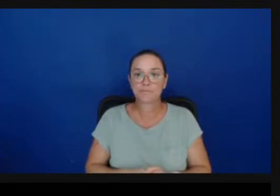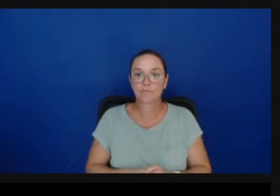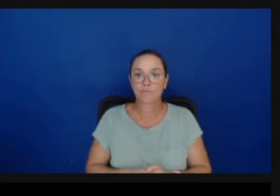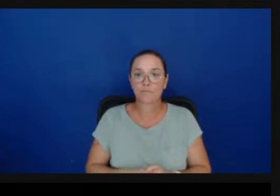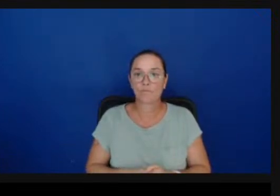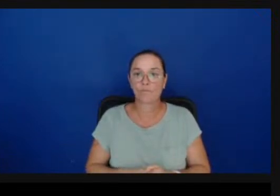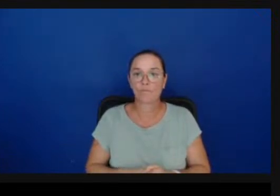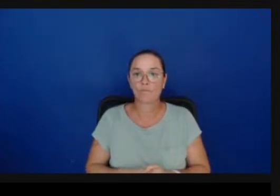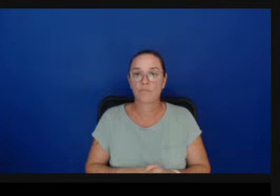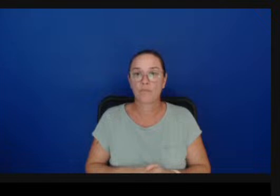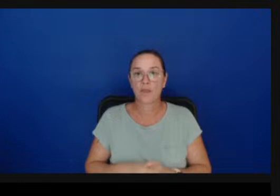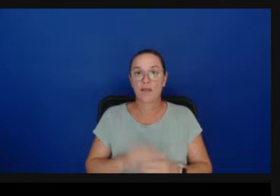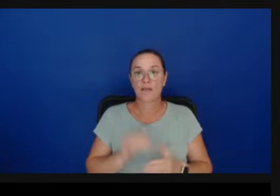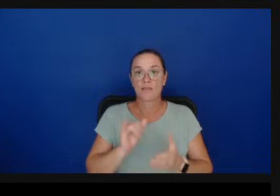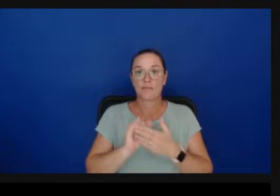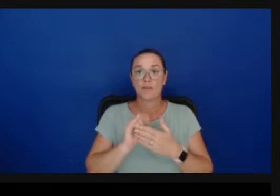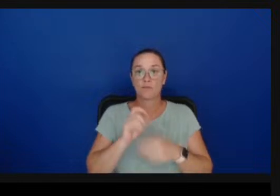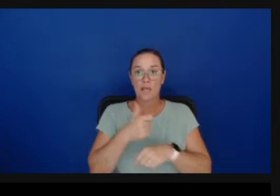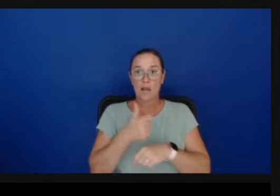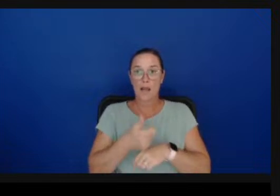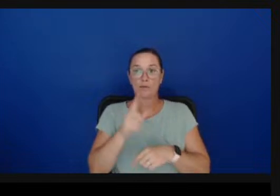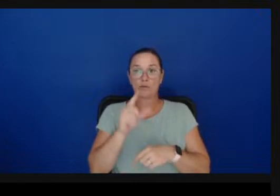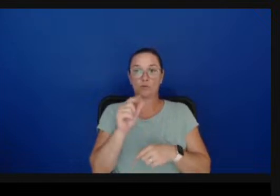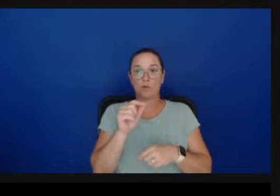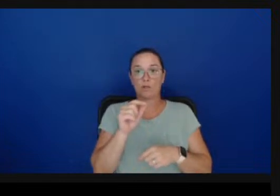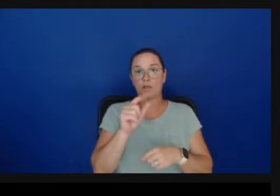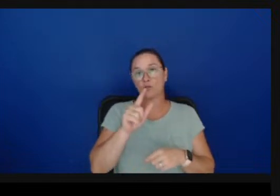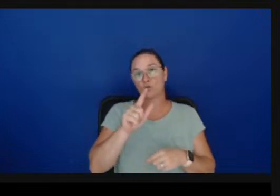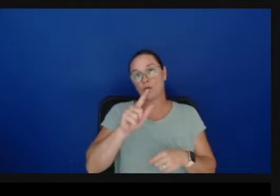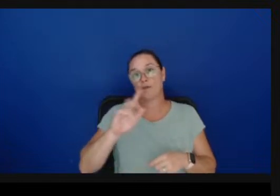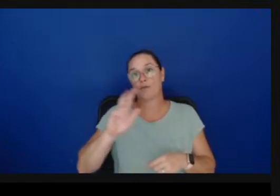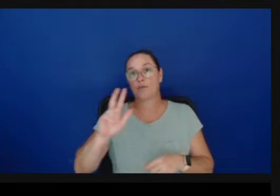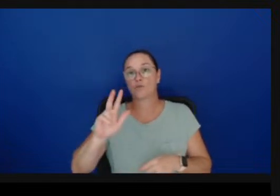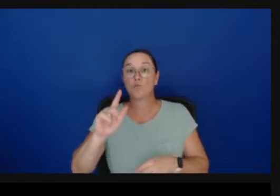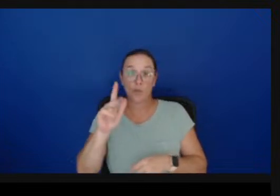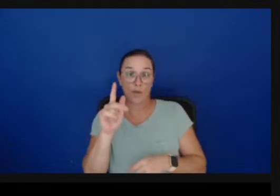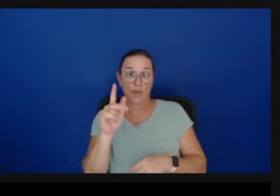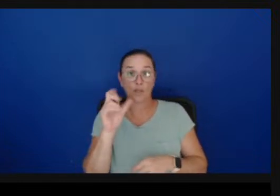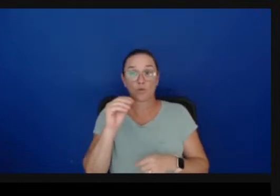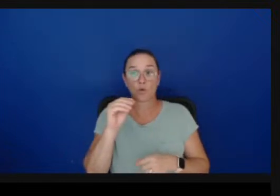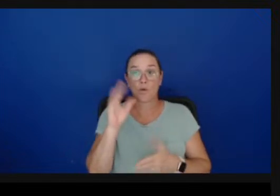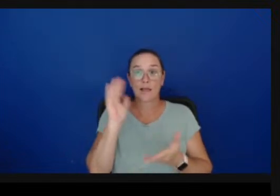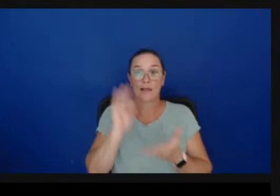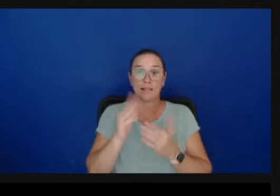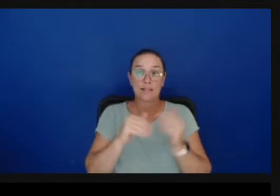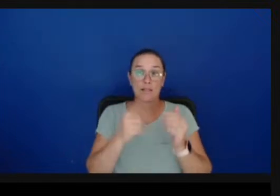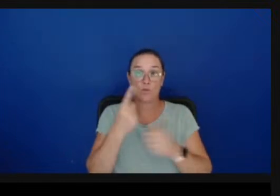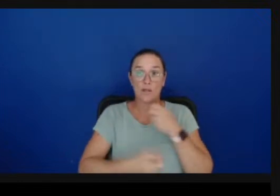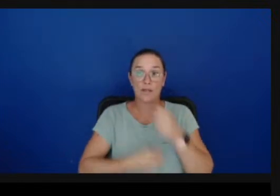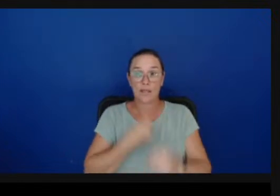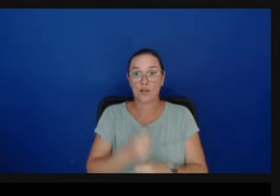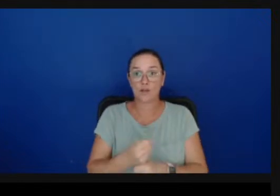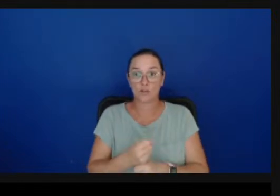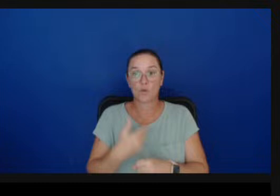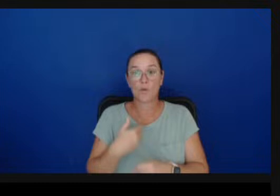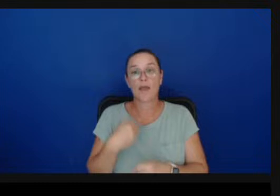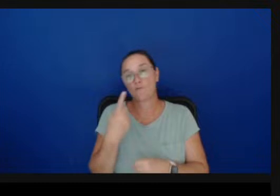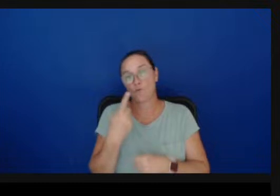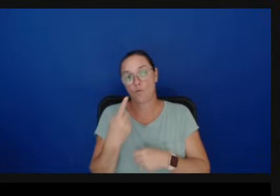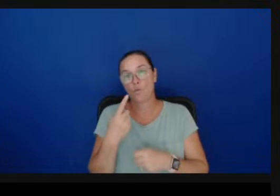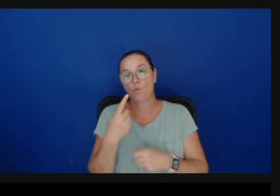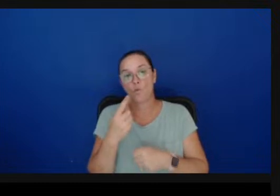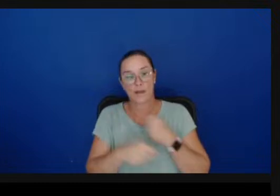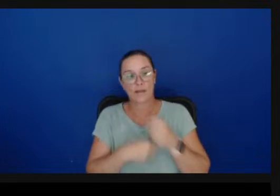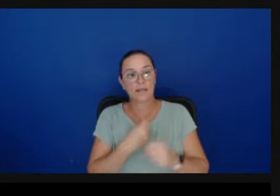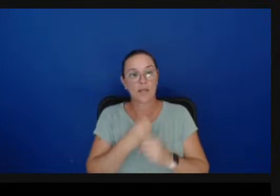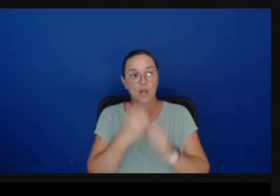in 2024, and back in 2023 actually. So our data is actually less than a year. So here, for once, we actually have close to a 1-year plot, similar